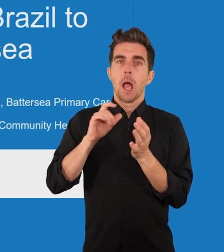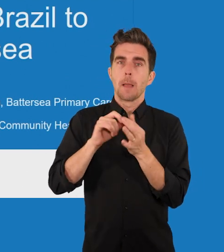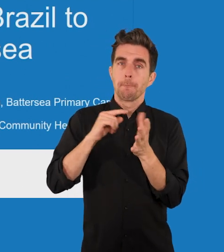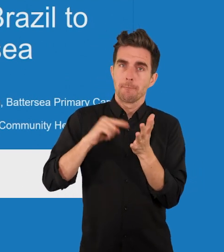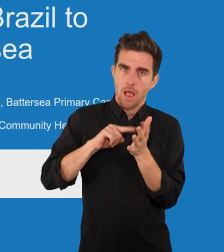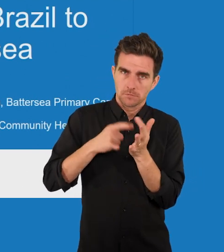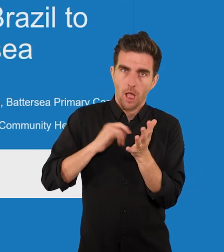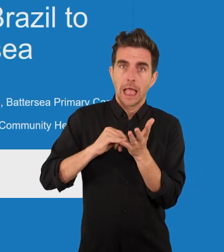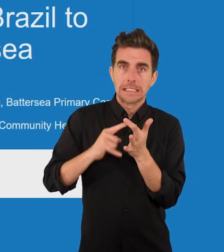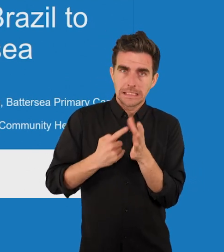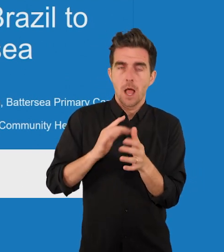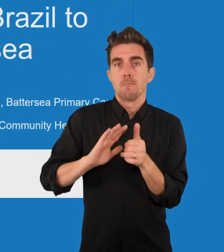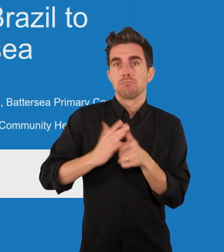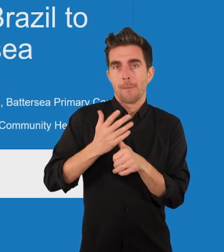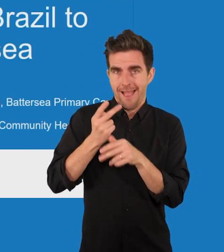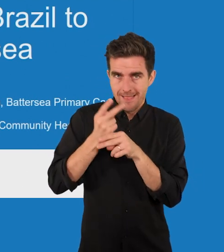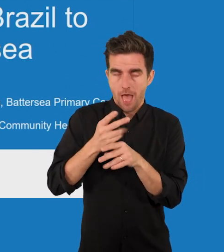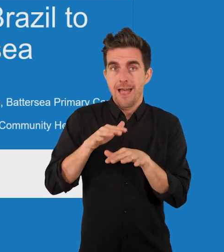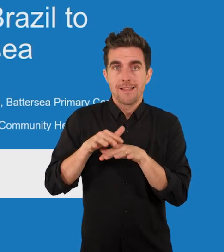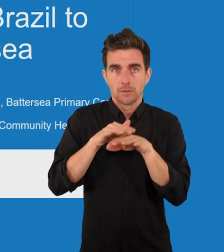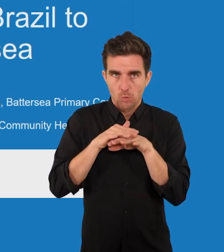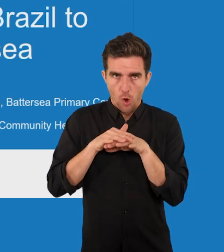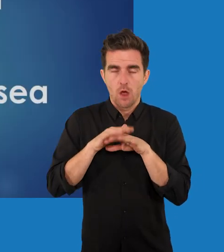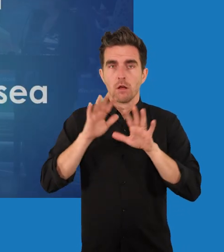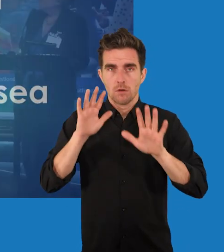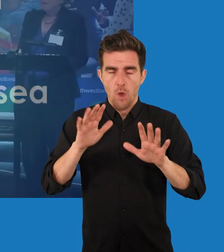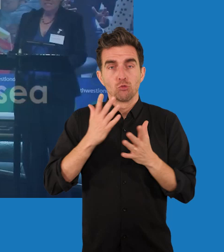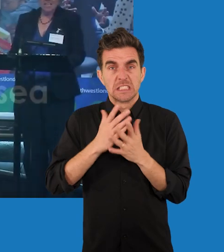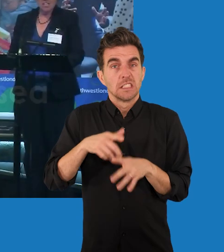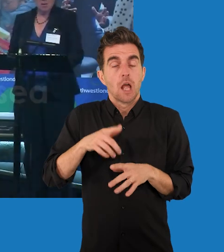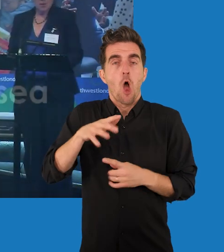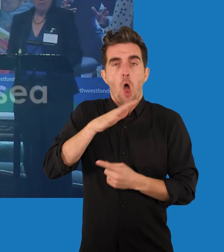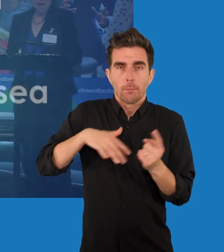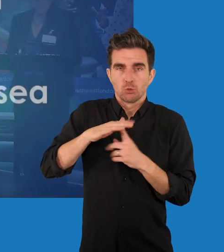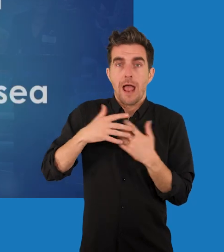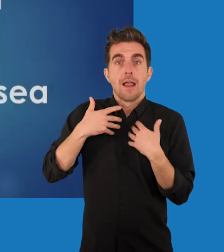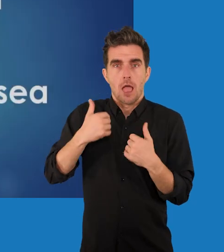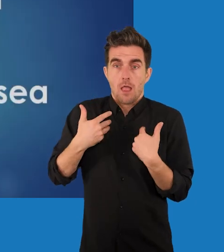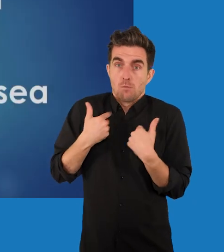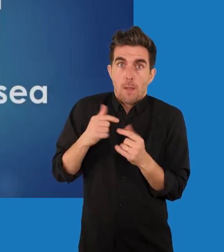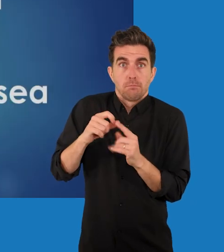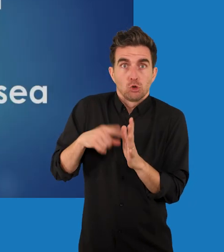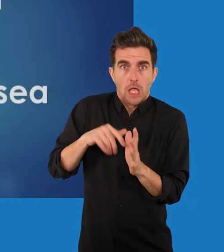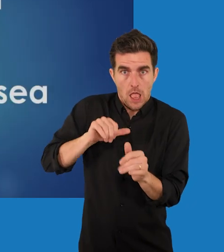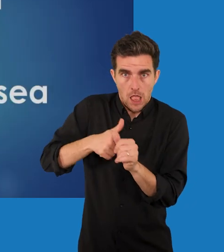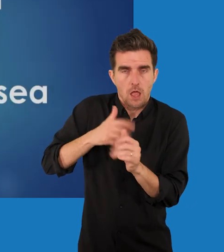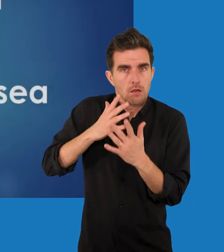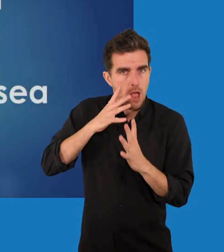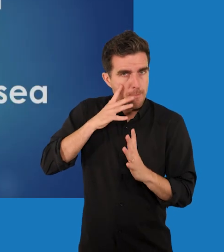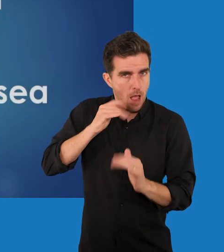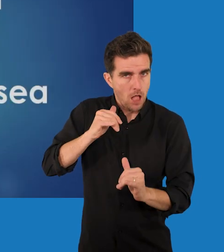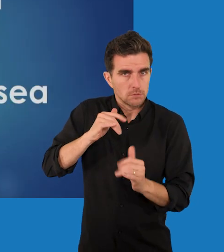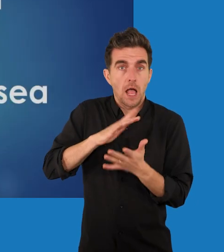inequalities funding to Battersea Primary Care Network to set up a pilot community health and wellbeing